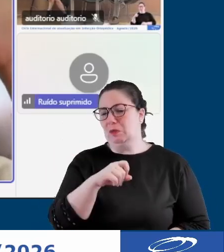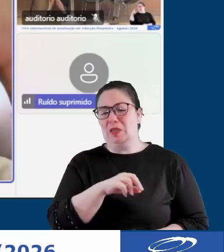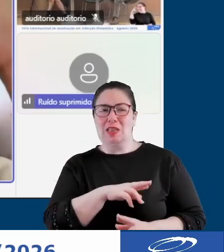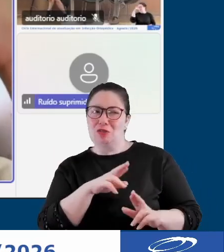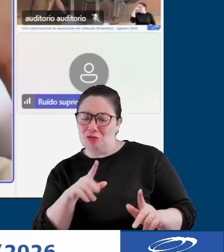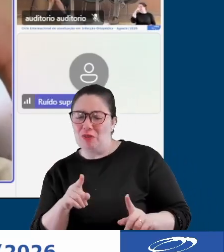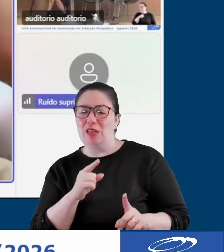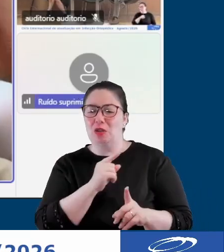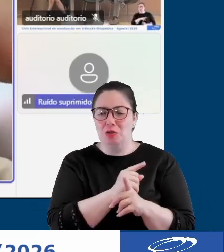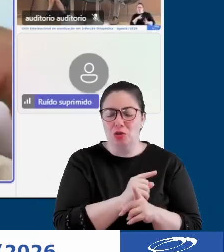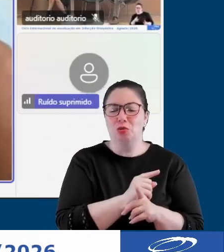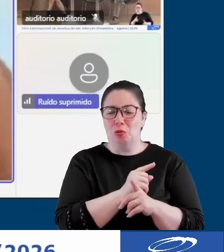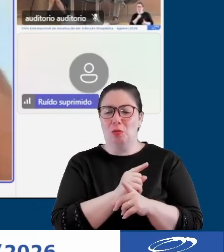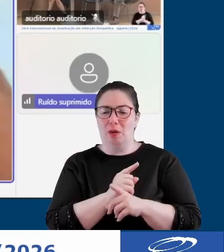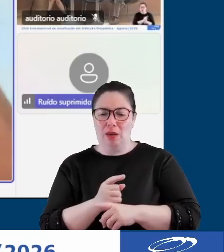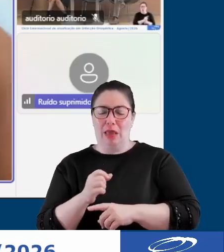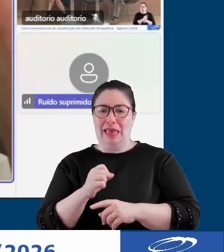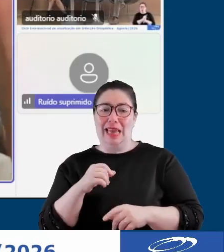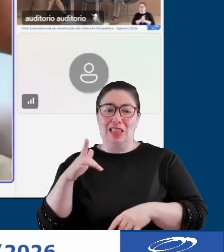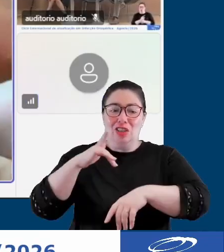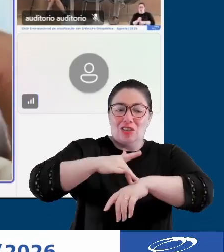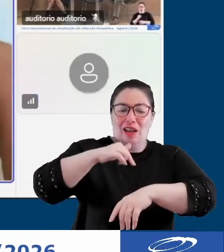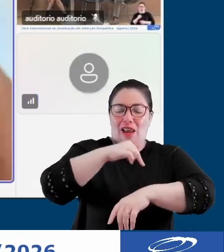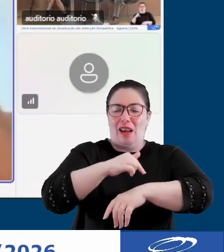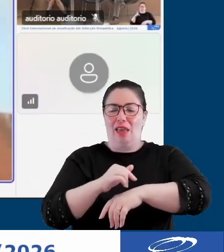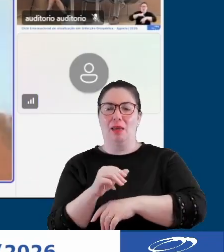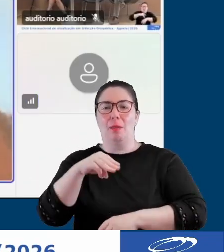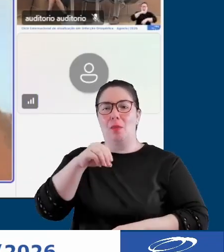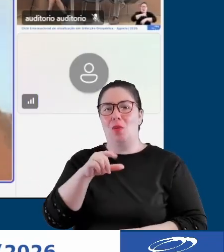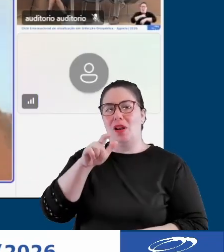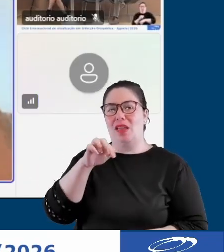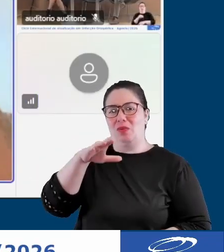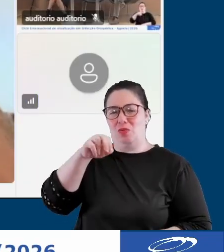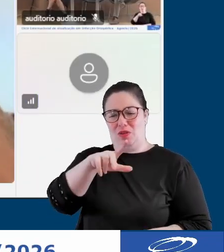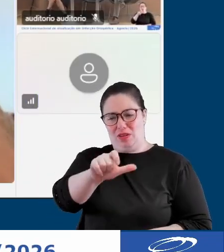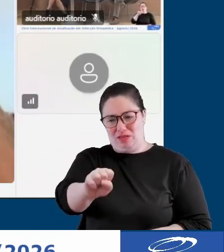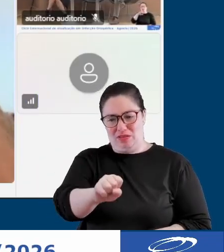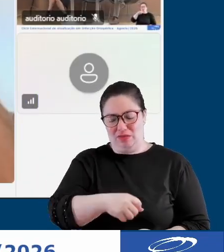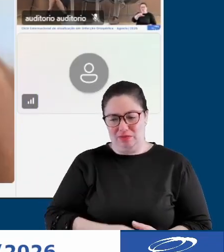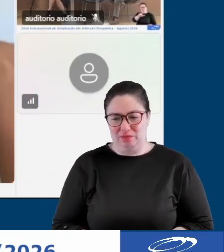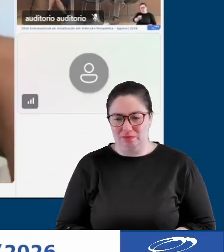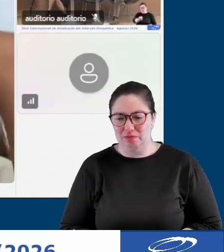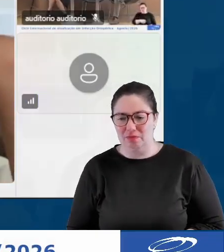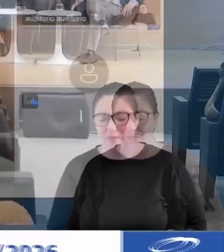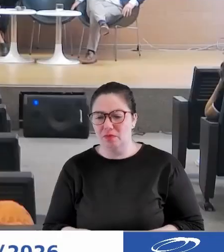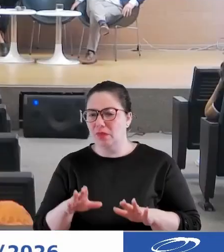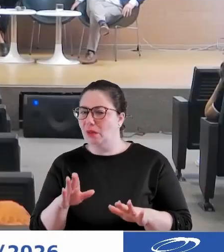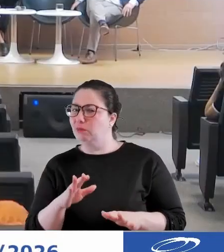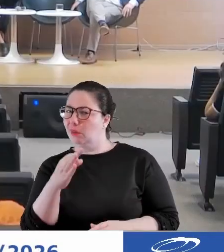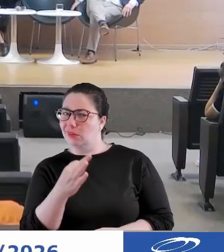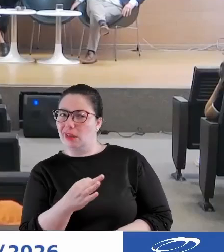these molecules, I think. So just checking if I get you well, you said